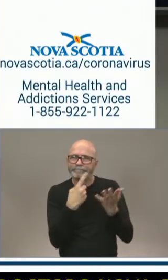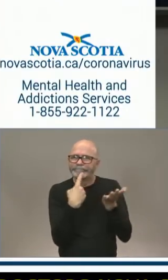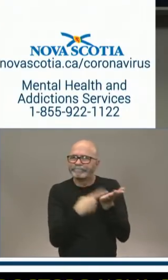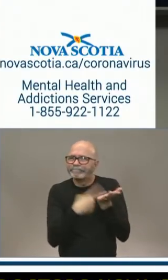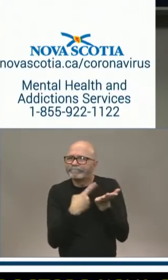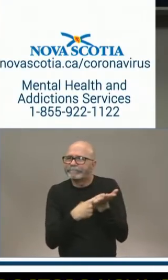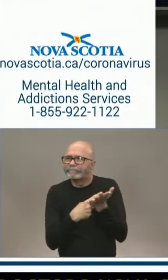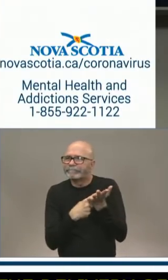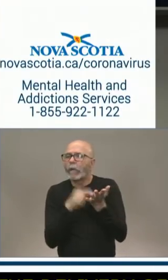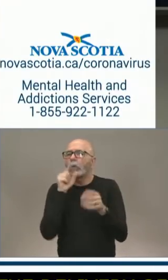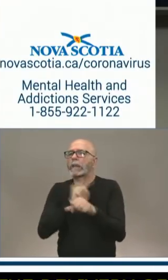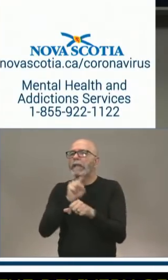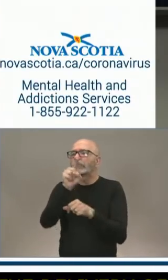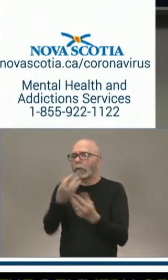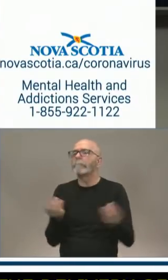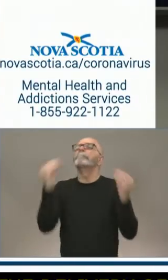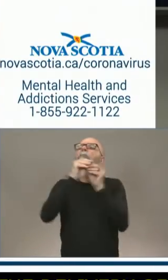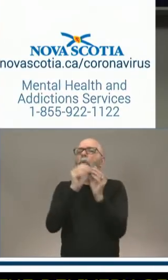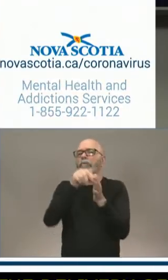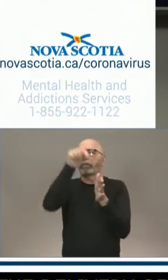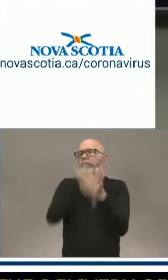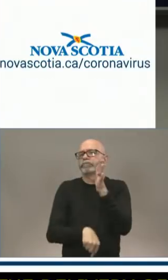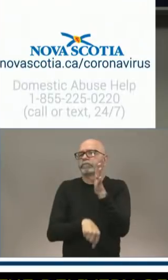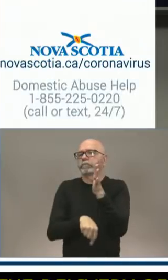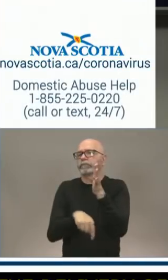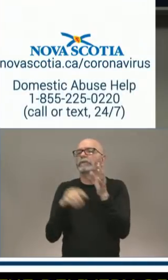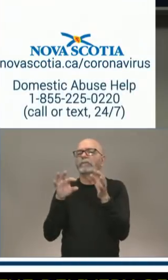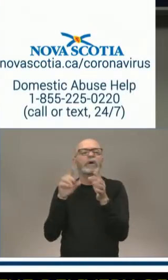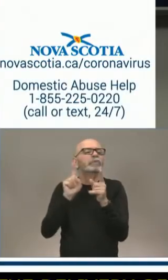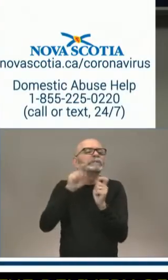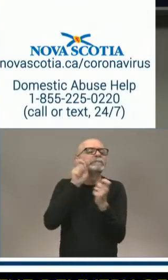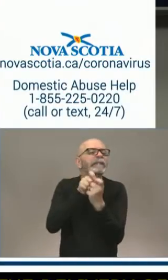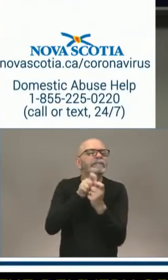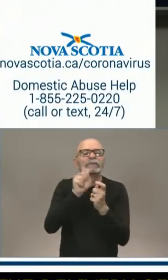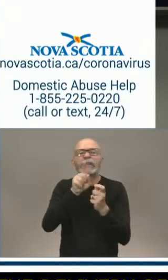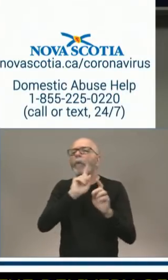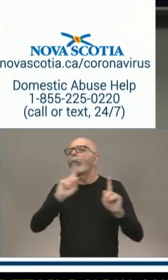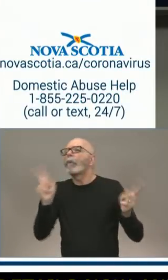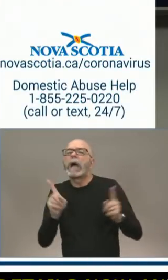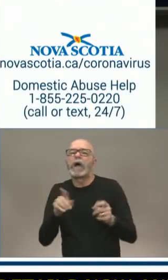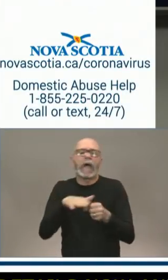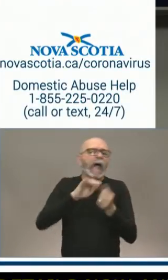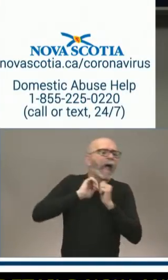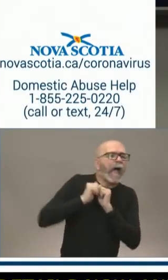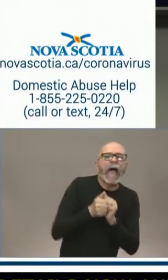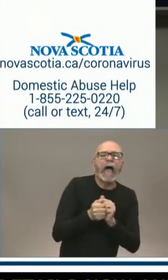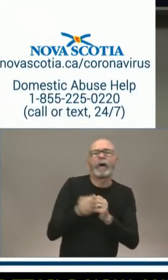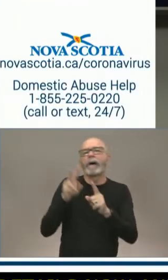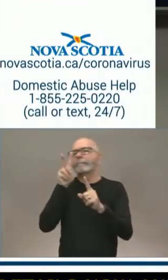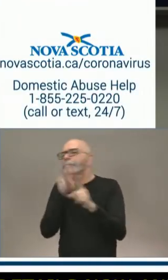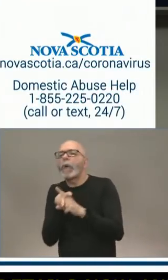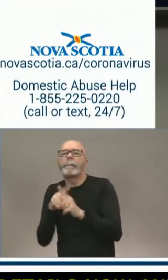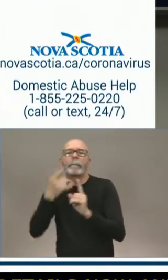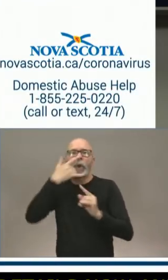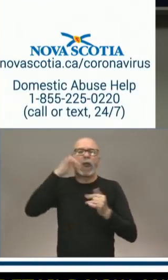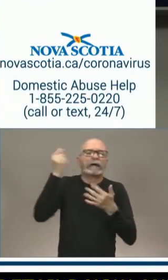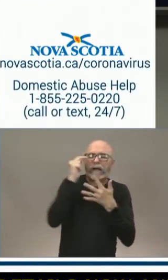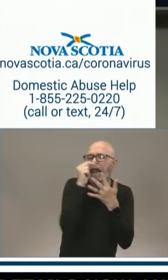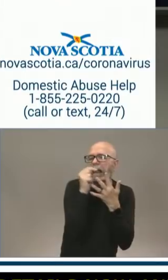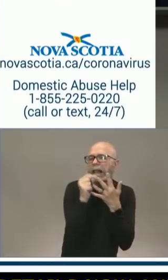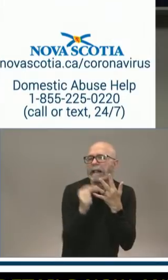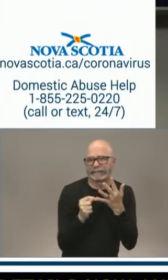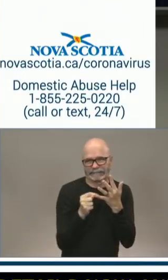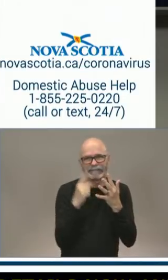week on all the specifics about where and how to access appointments and where the